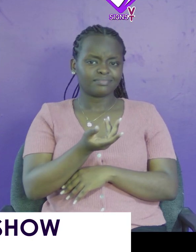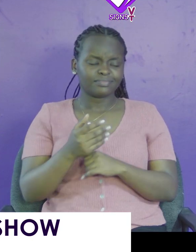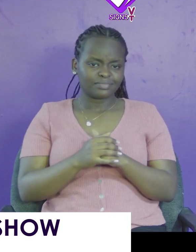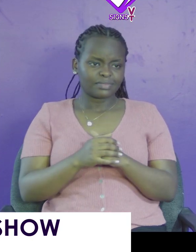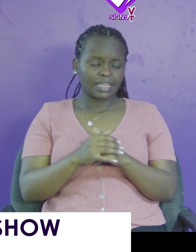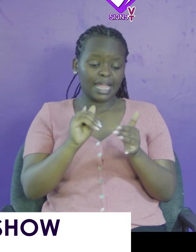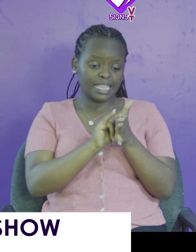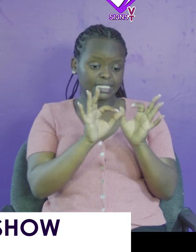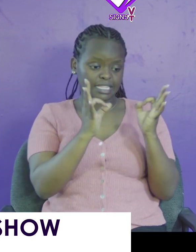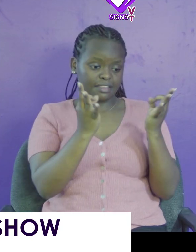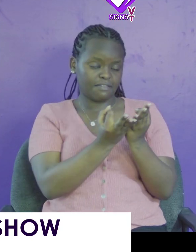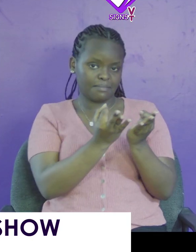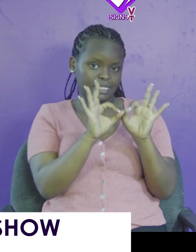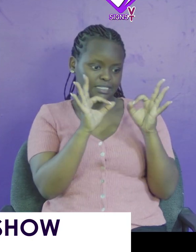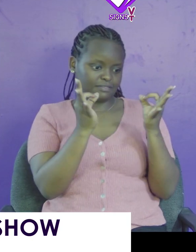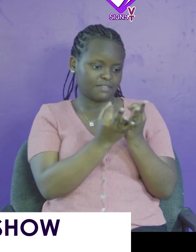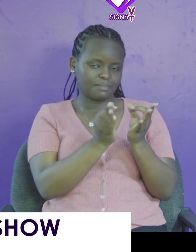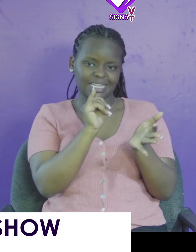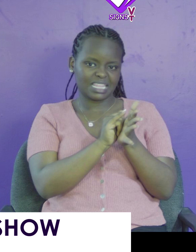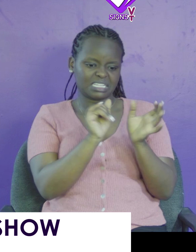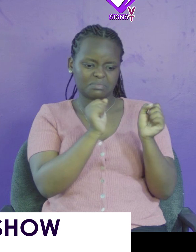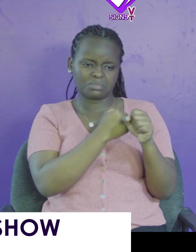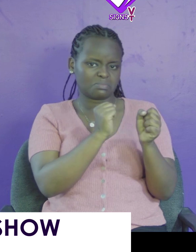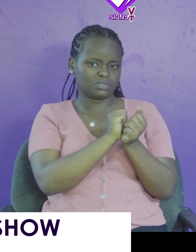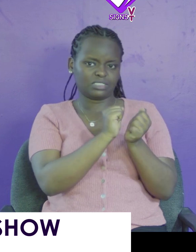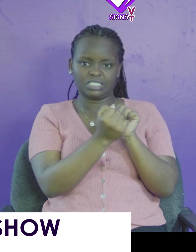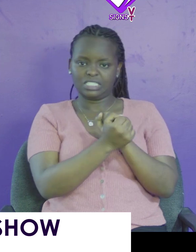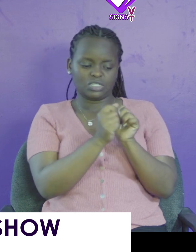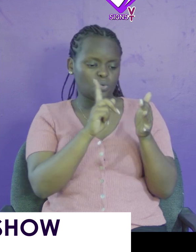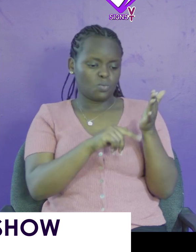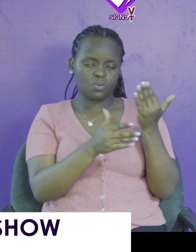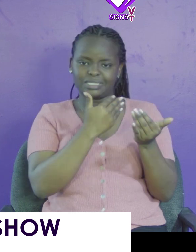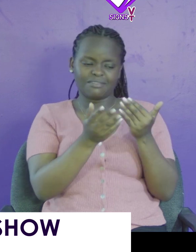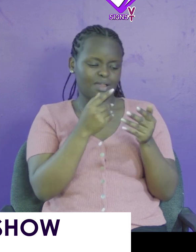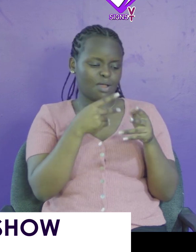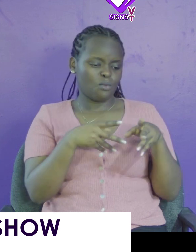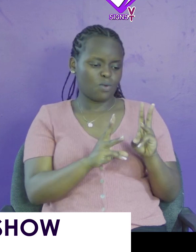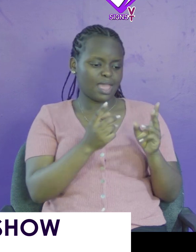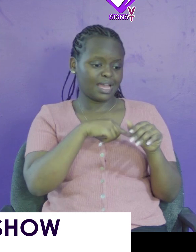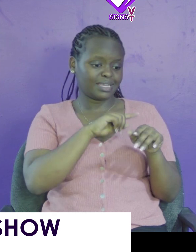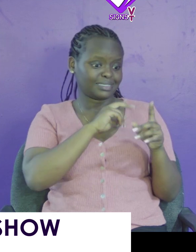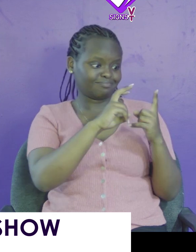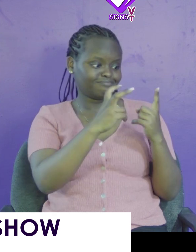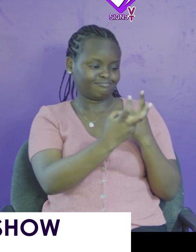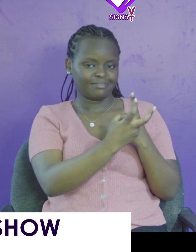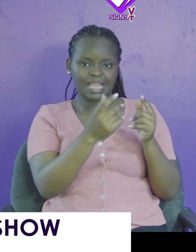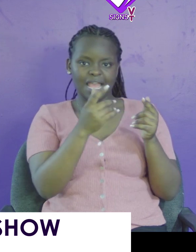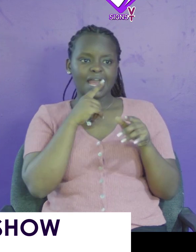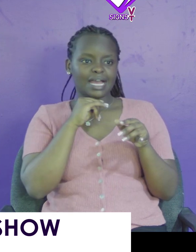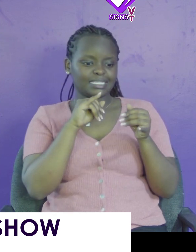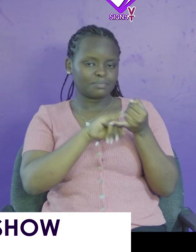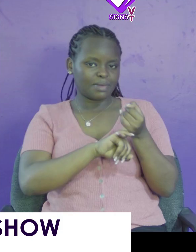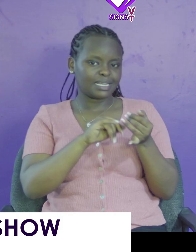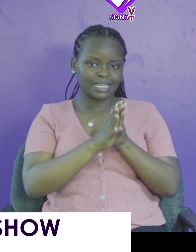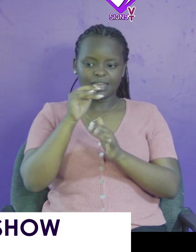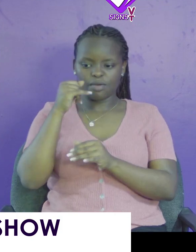family setting, Pastor. That is the family setup. That cannot be changed. Okay, whichever way we look at it, yes, they'll always be the husband and the wife. Of course.